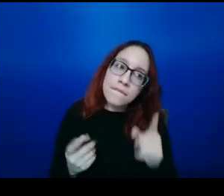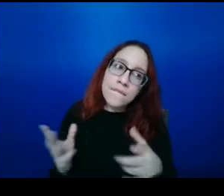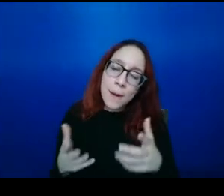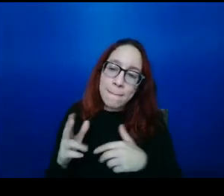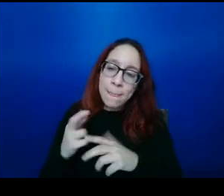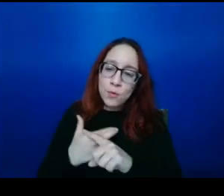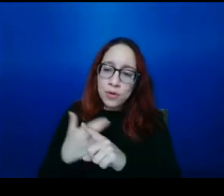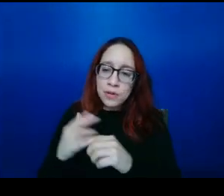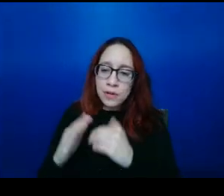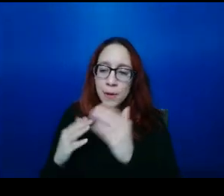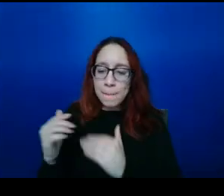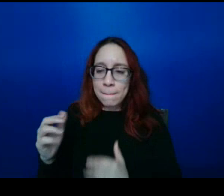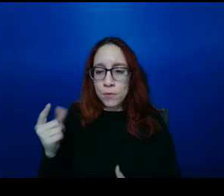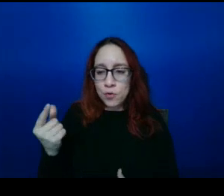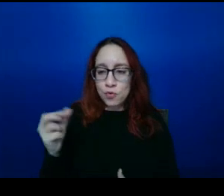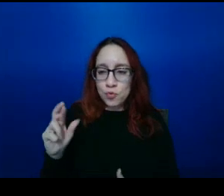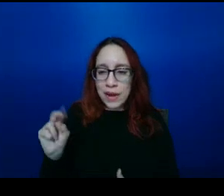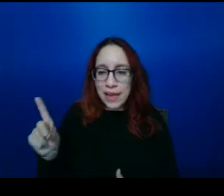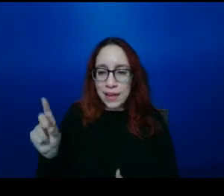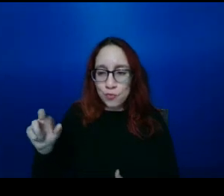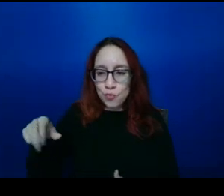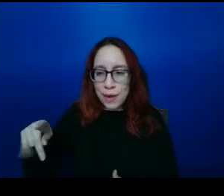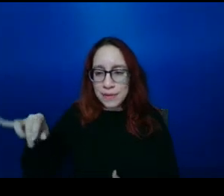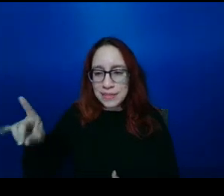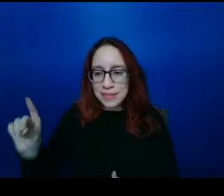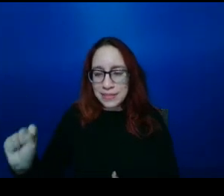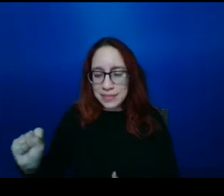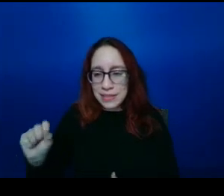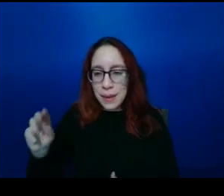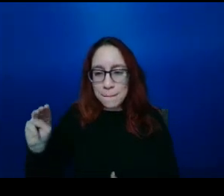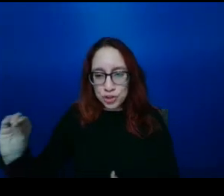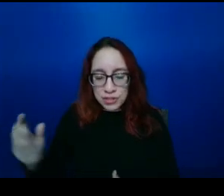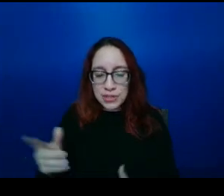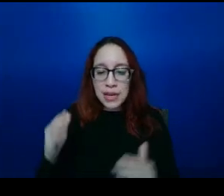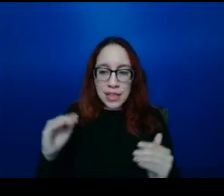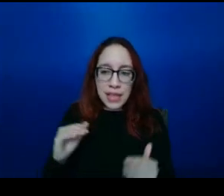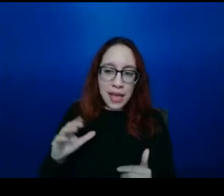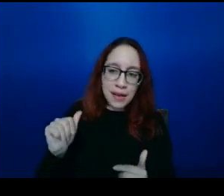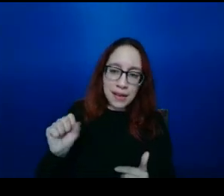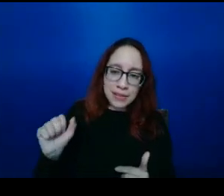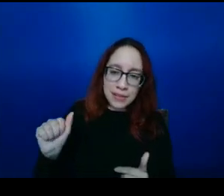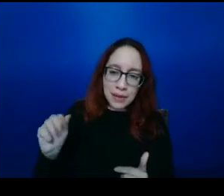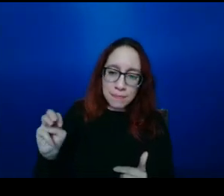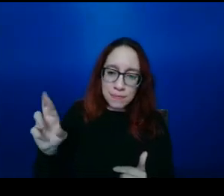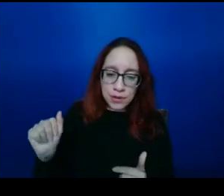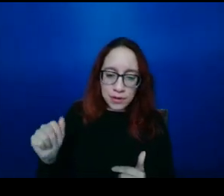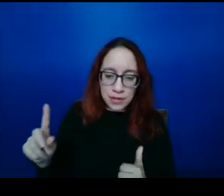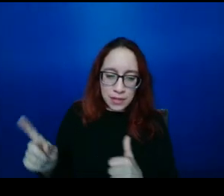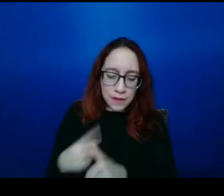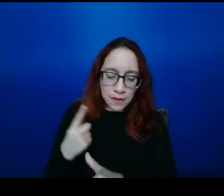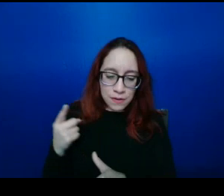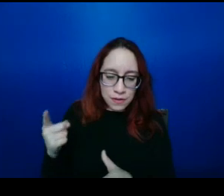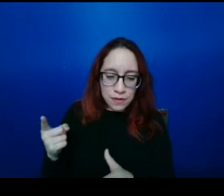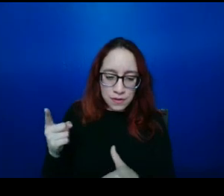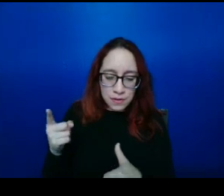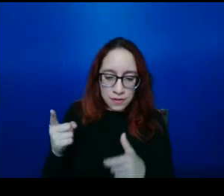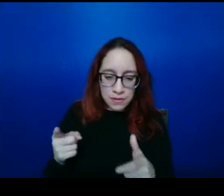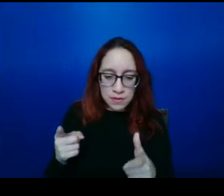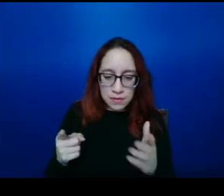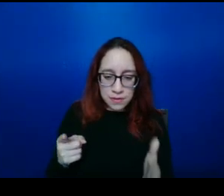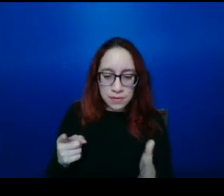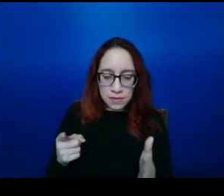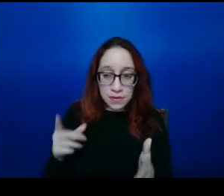rental building in Grand Rapids, Michigan, and then Casa Mara. So quickly, just to click through, the first one up, if we click forward,